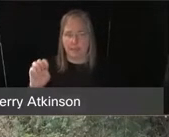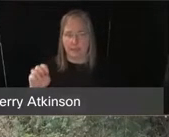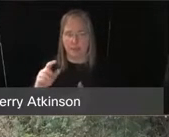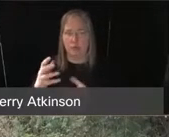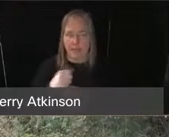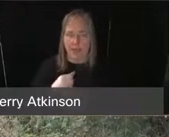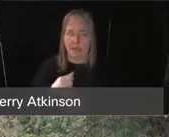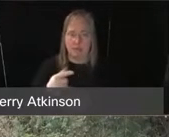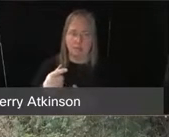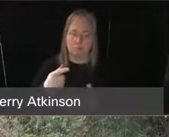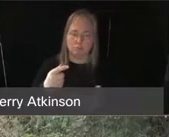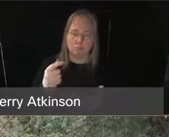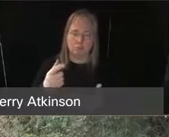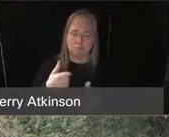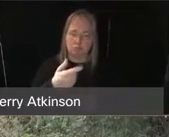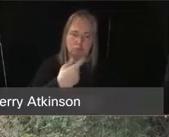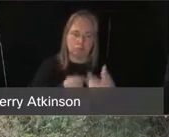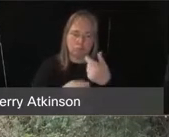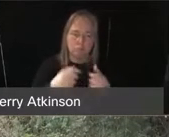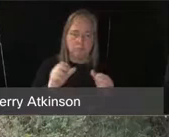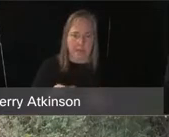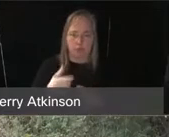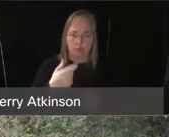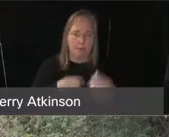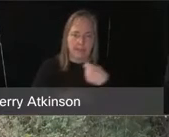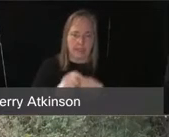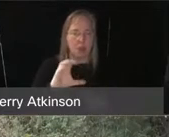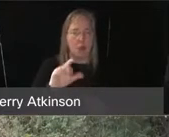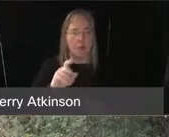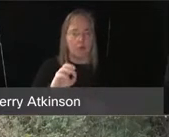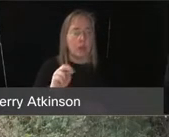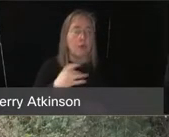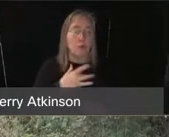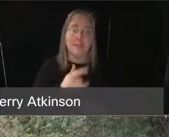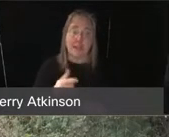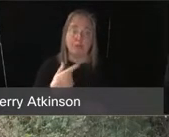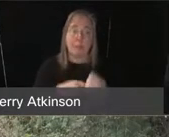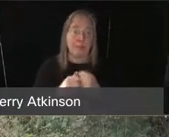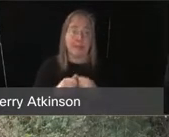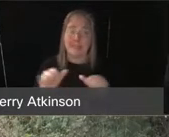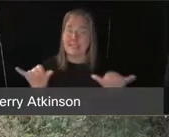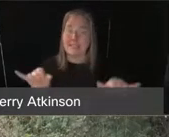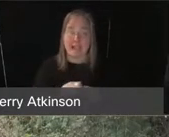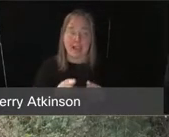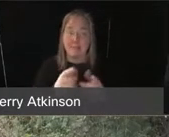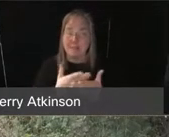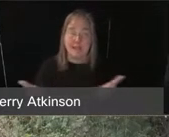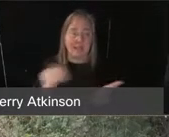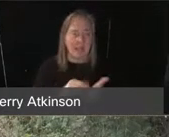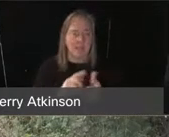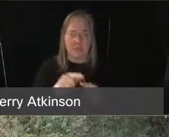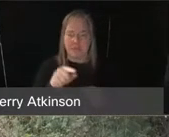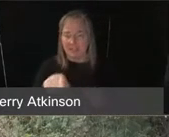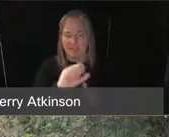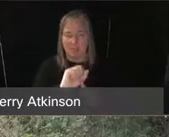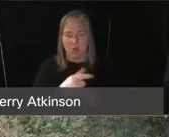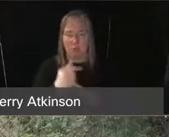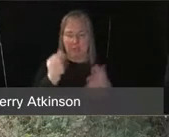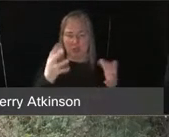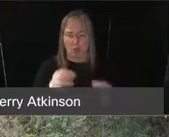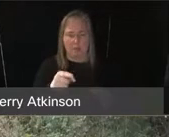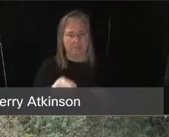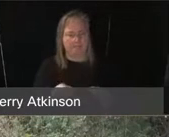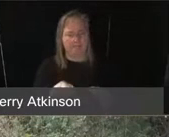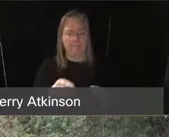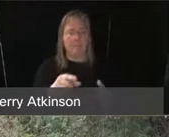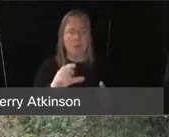we replace the culverts in the same shape or same kind, but in this case, we determined that the culverts in